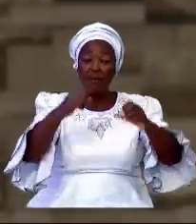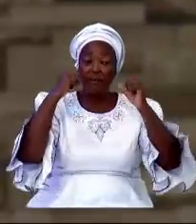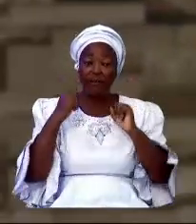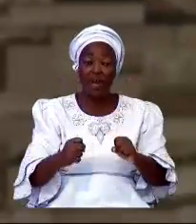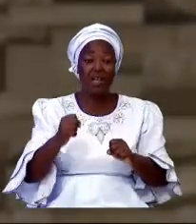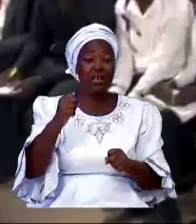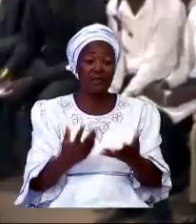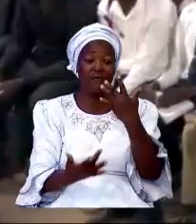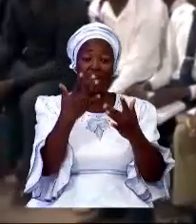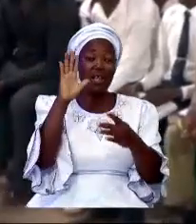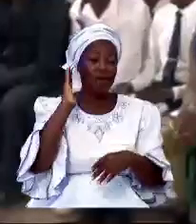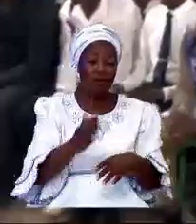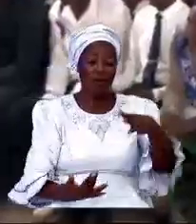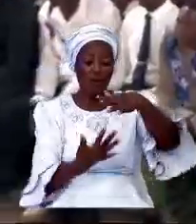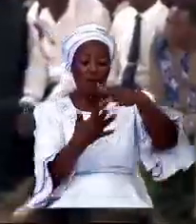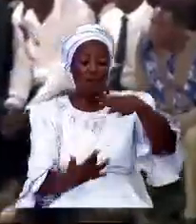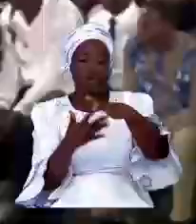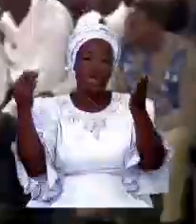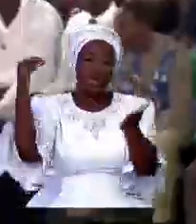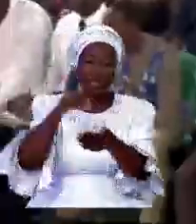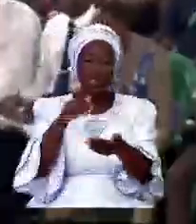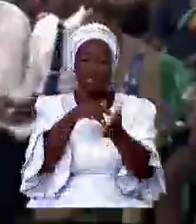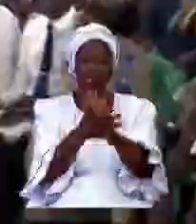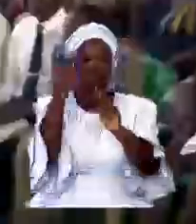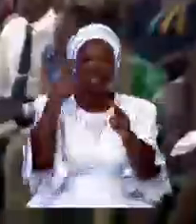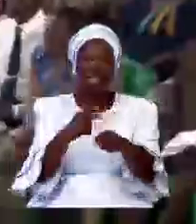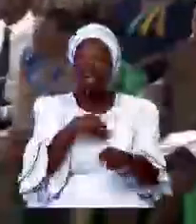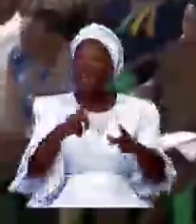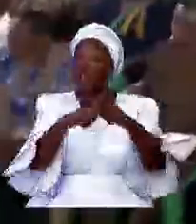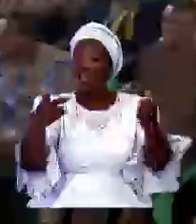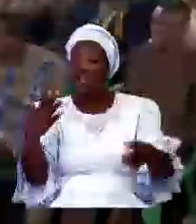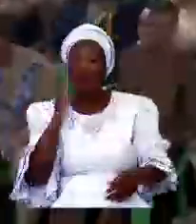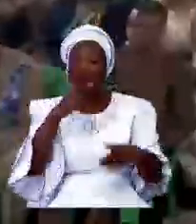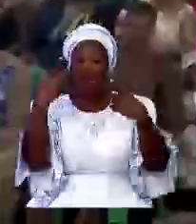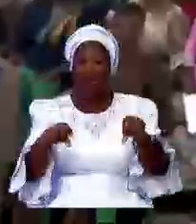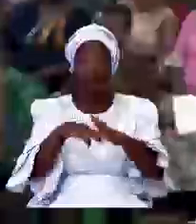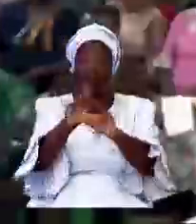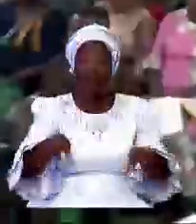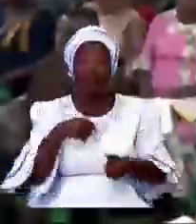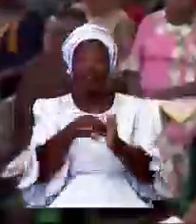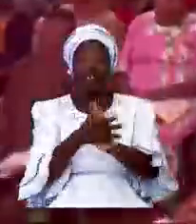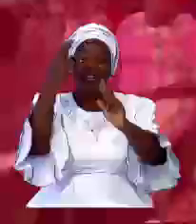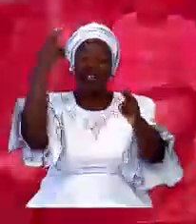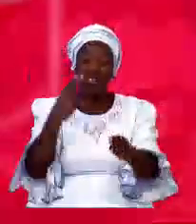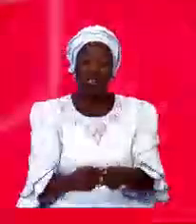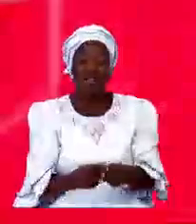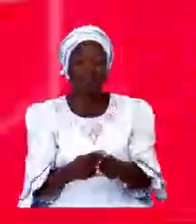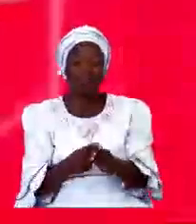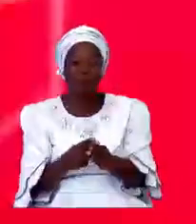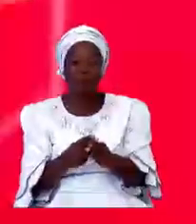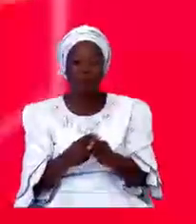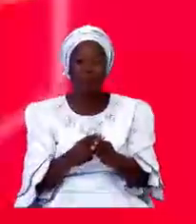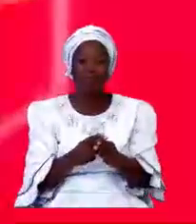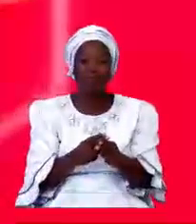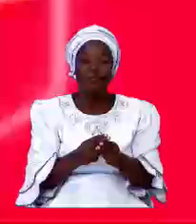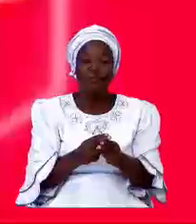you. The fire will burn again, and great things will